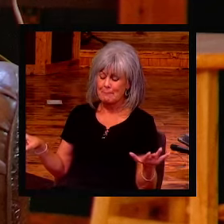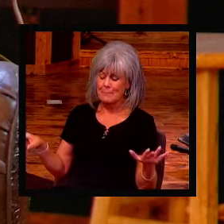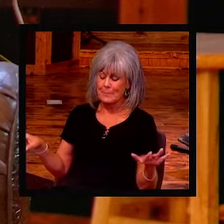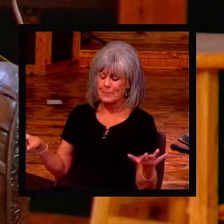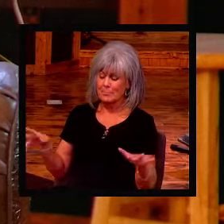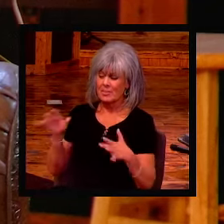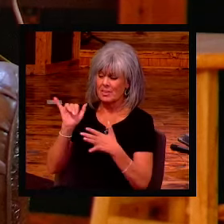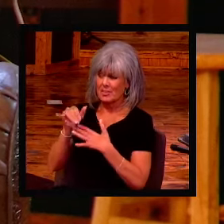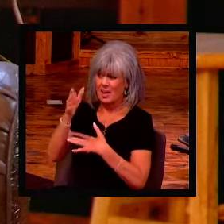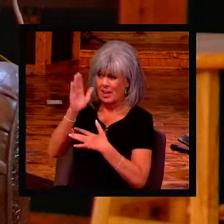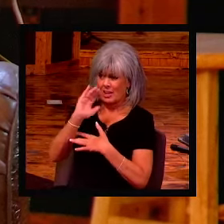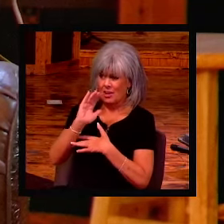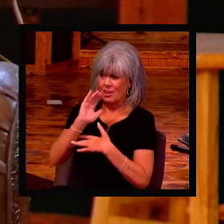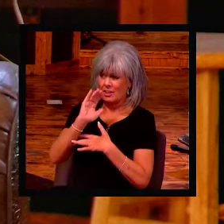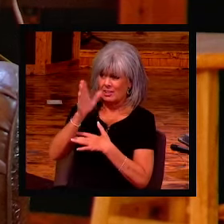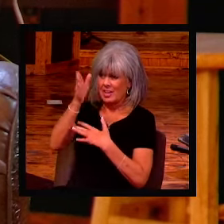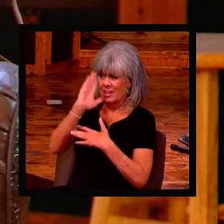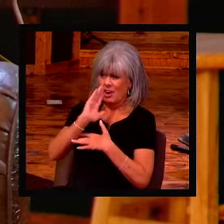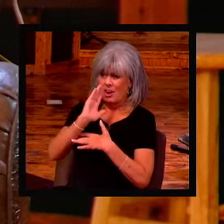that God did not exist.